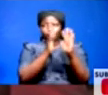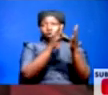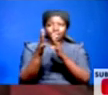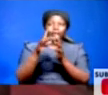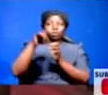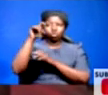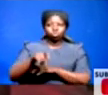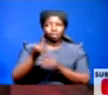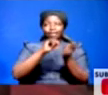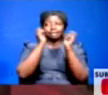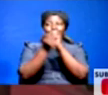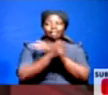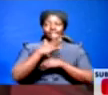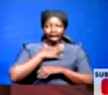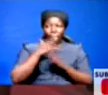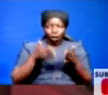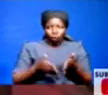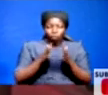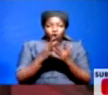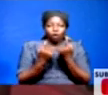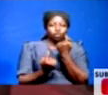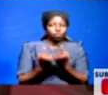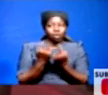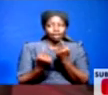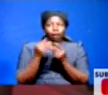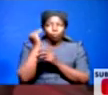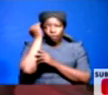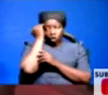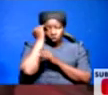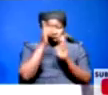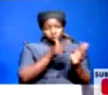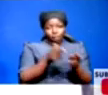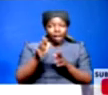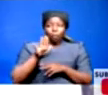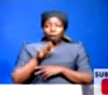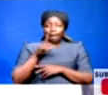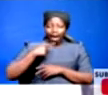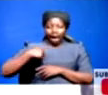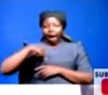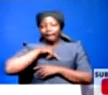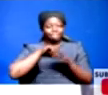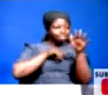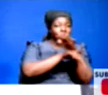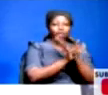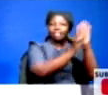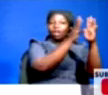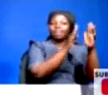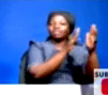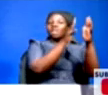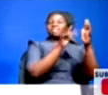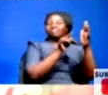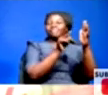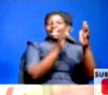kubadilisha njia yetu ya kupika. Tunajua kawaida kina mama, tunaingia katika forest na